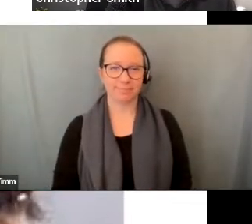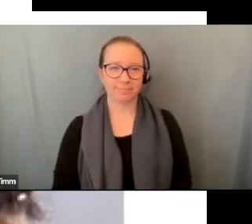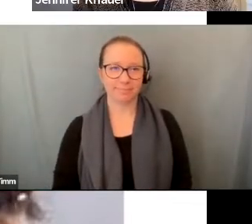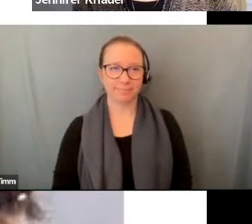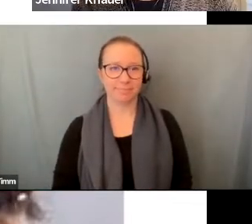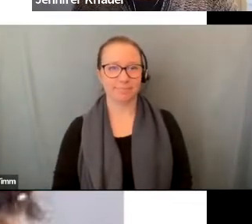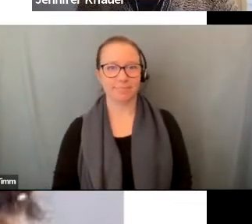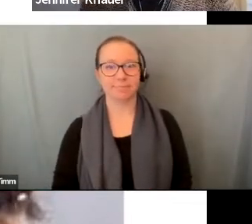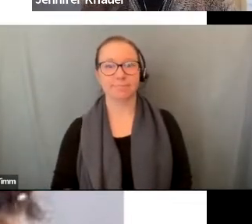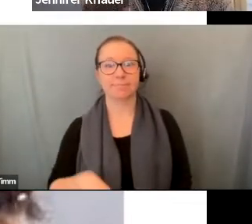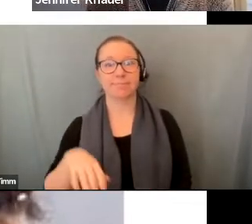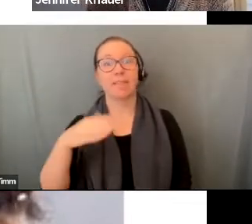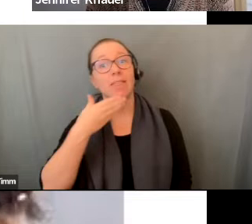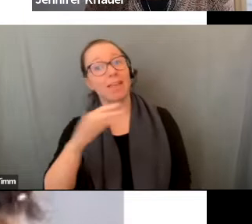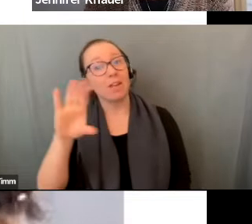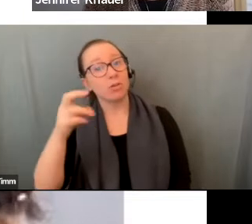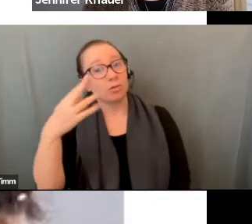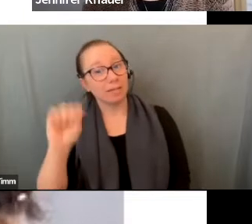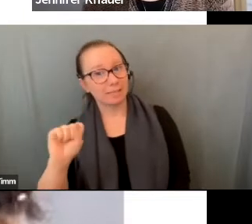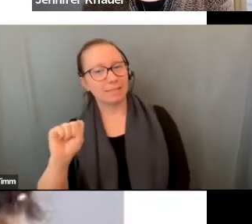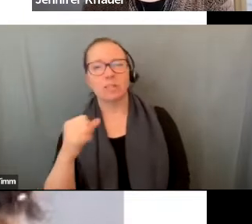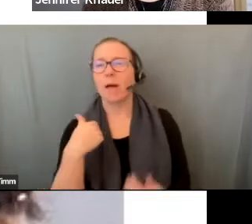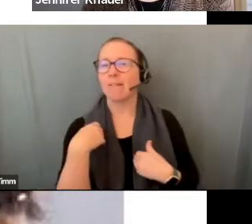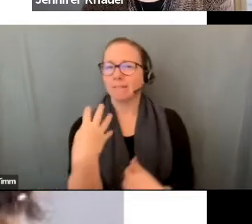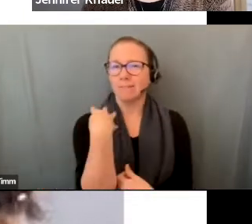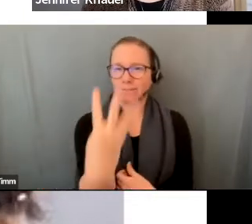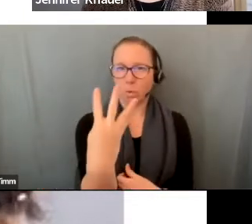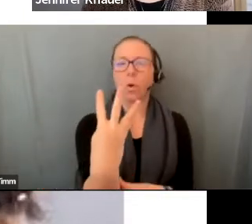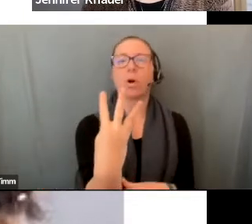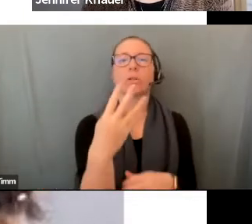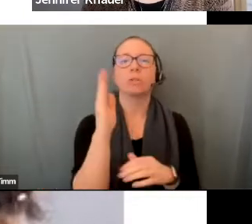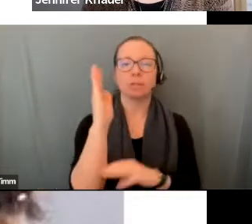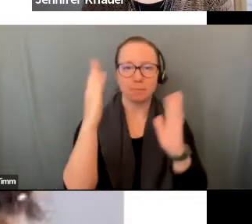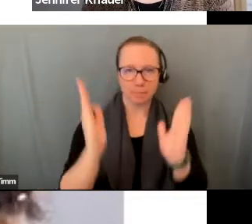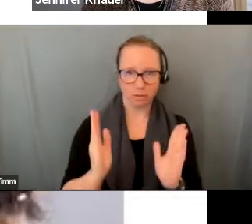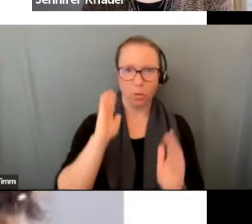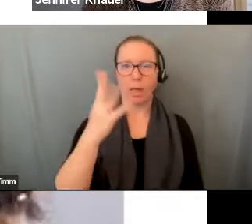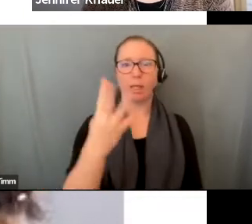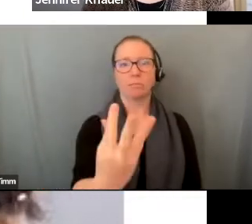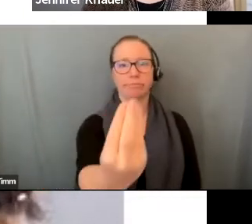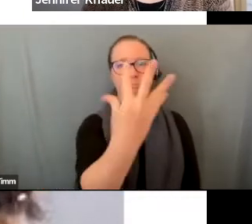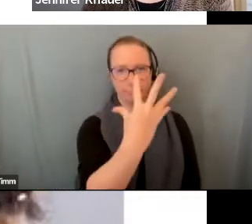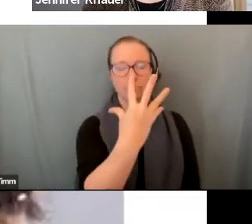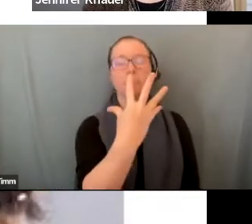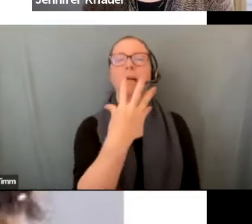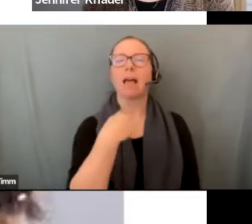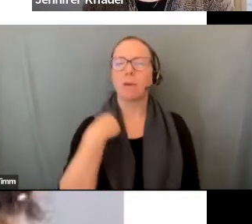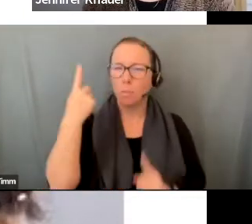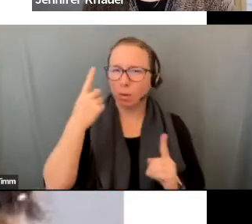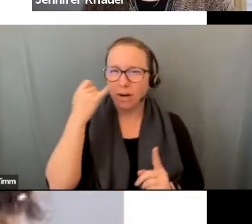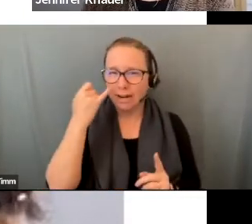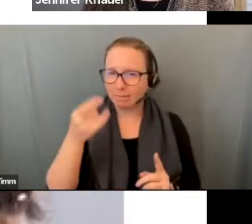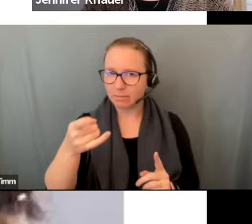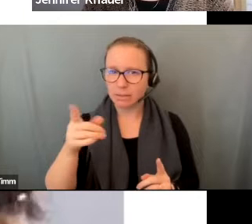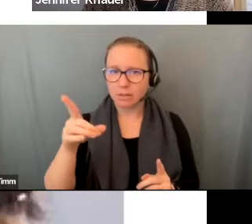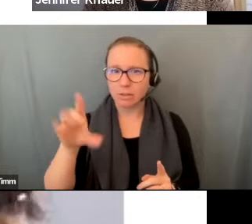Thanks, Chris. So there's 4 spotlight speakers that we'll be inviting to our virtual podium. And I'm wondering if you want to maybe introduce